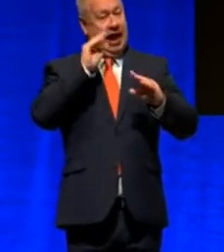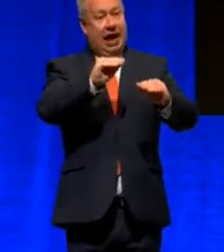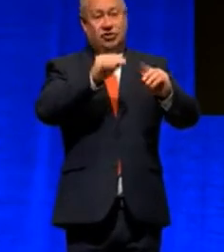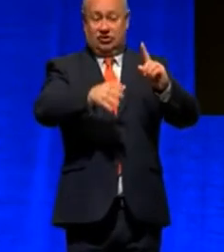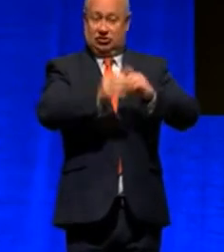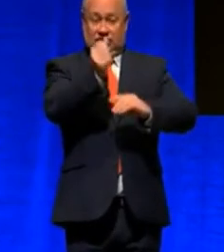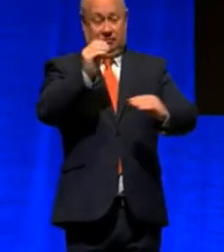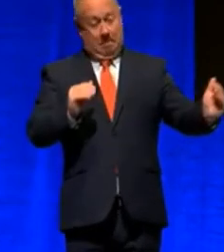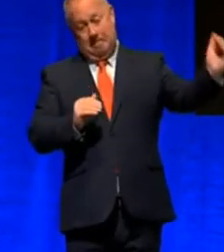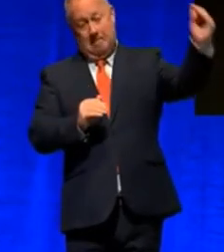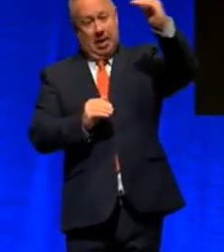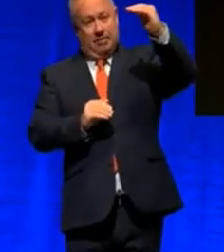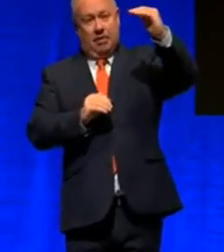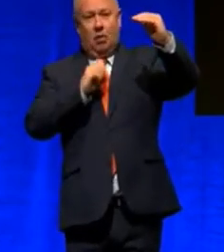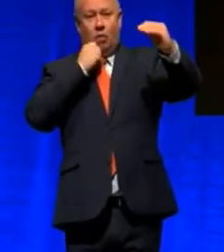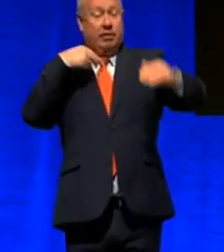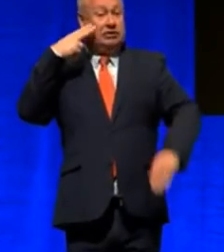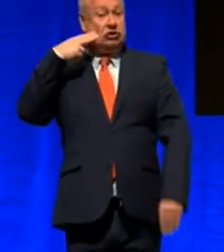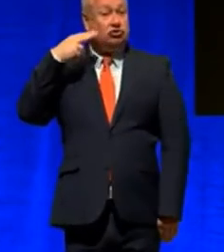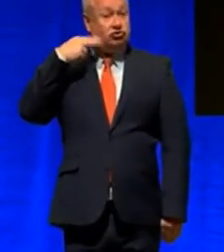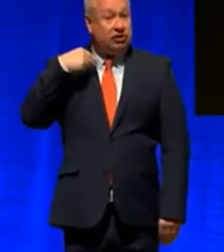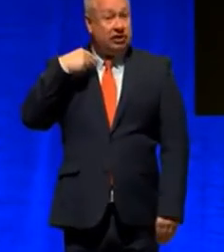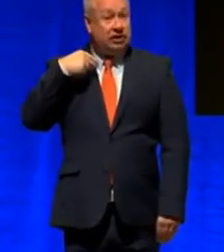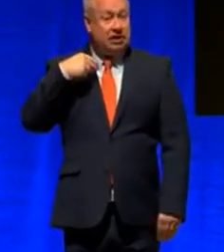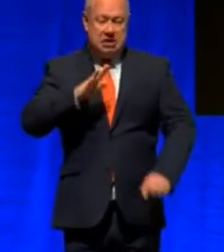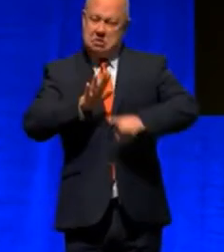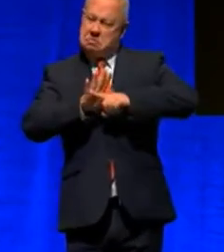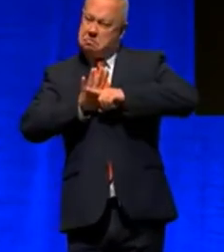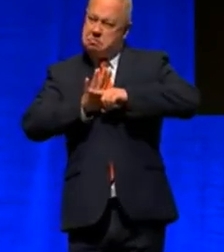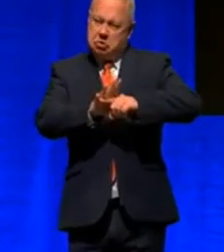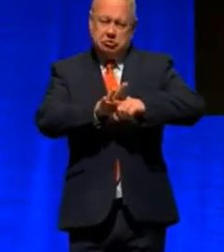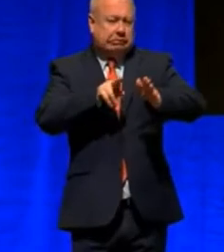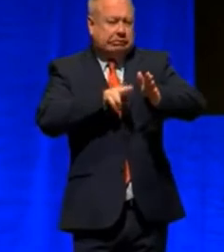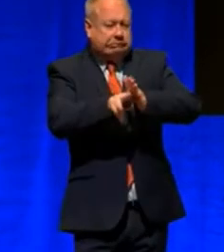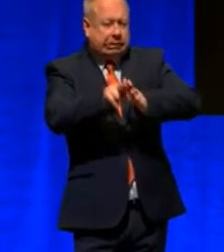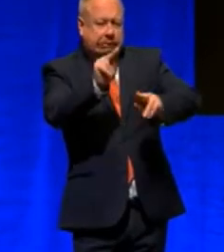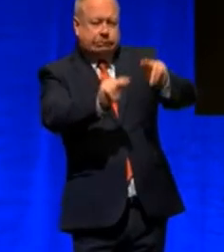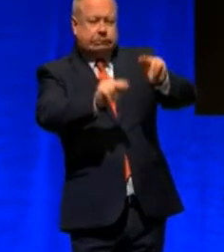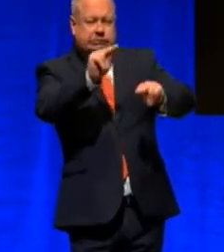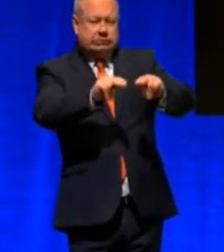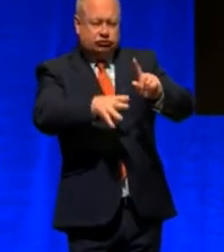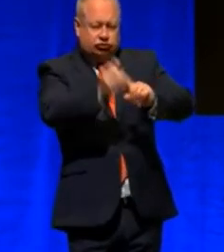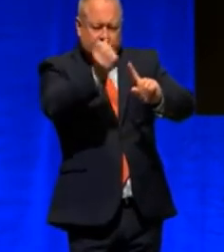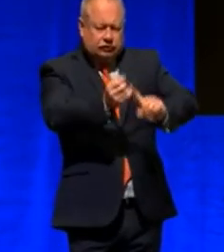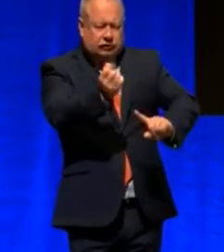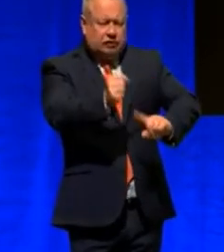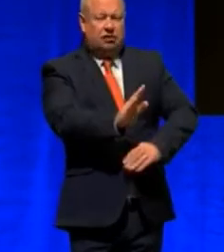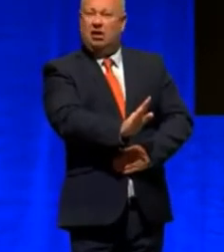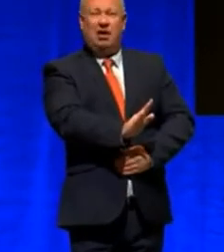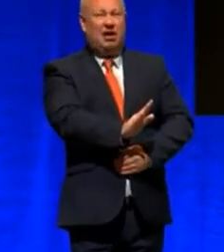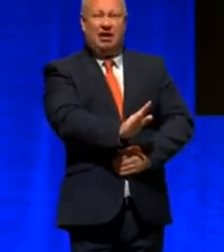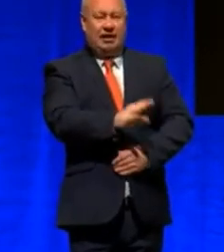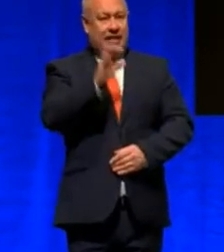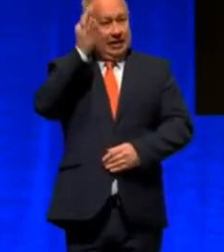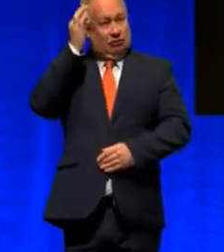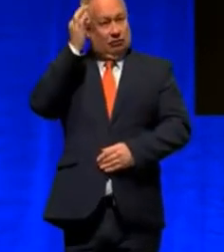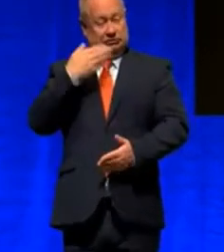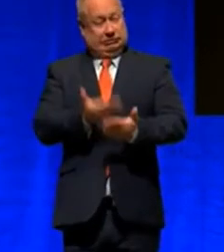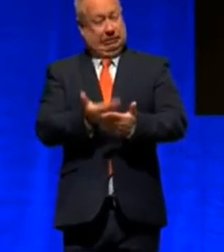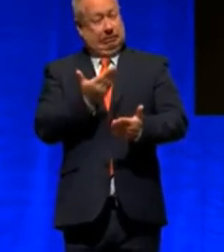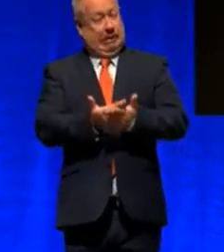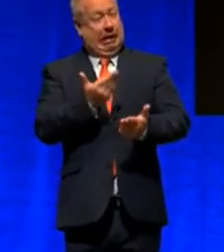education, you'll be in kindergarten. You won't be pushed to meet age-related benchmarks. Your local authority won't demand